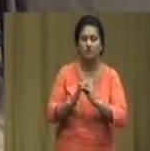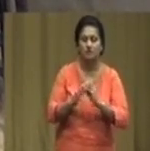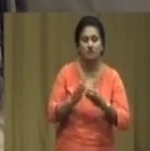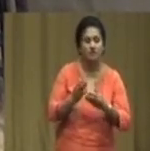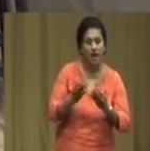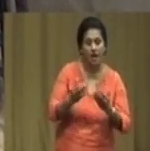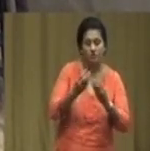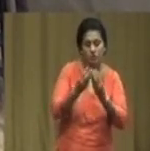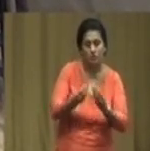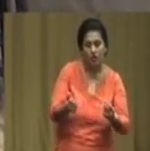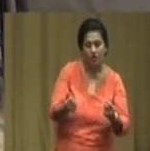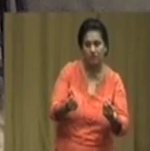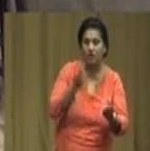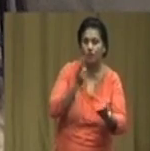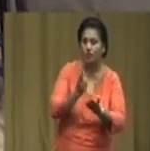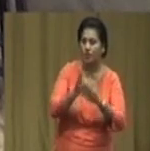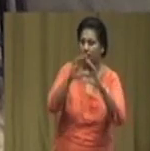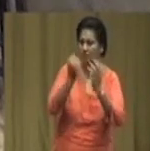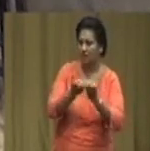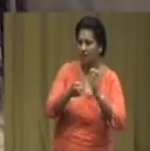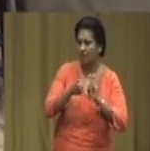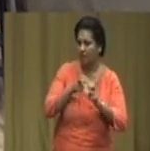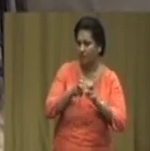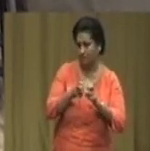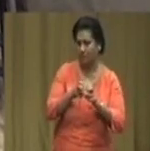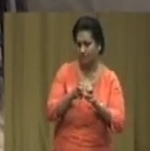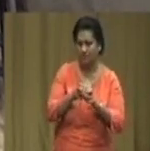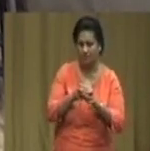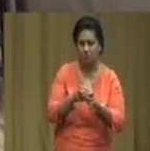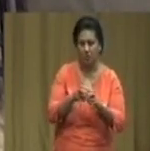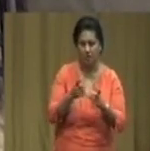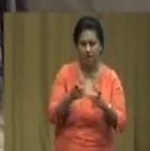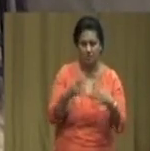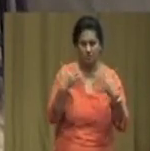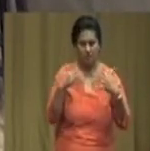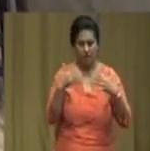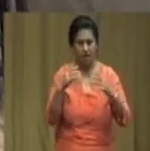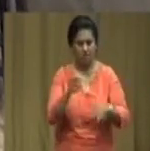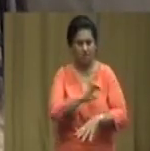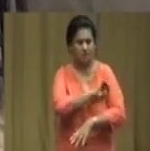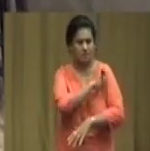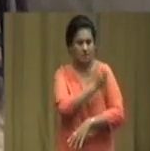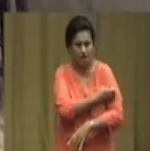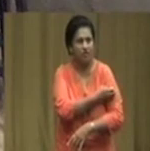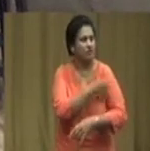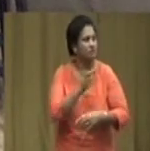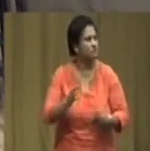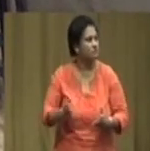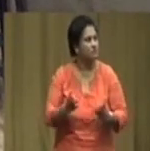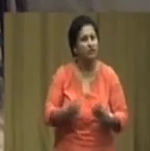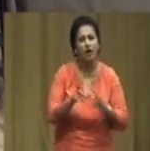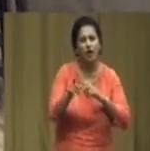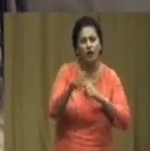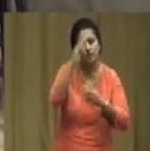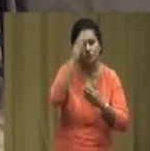solve real world problems. I think that would be incredibly empowering for our learners, but also to make